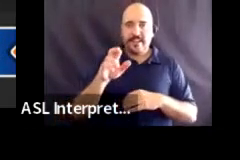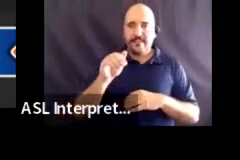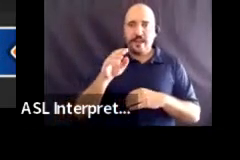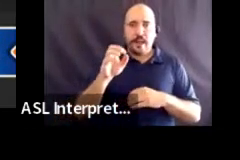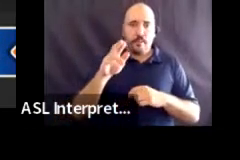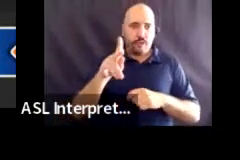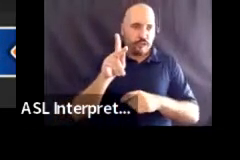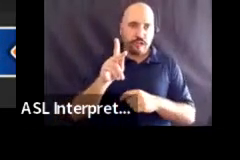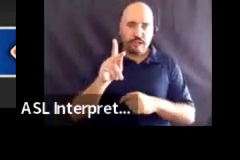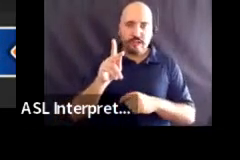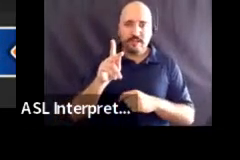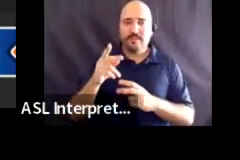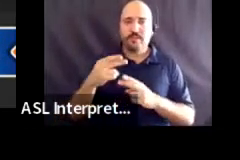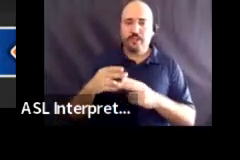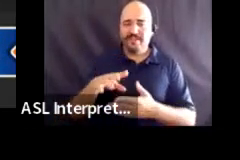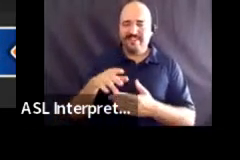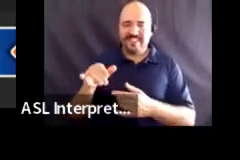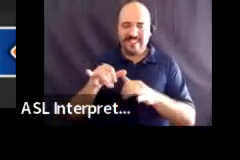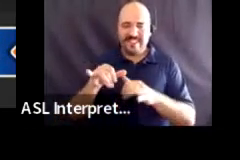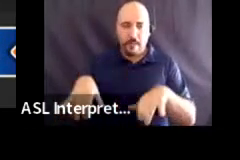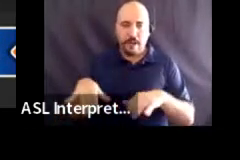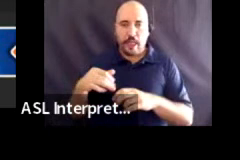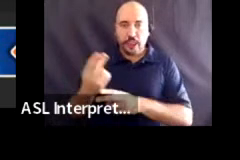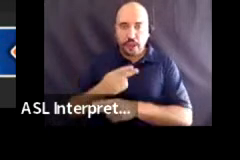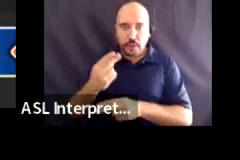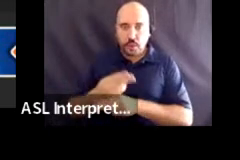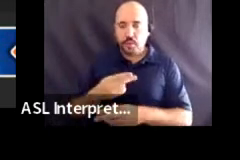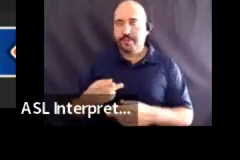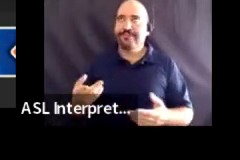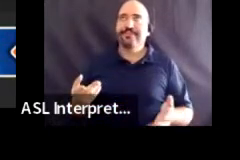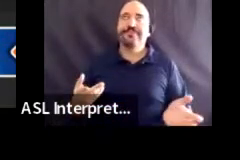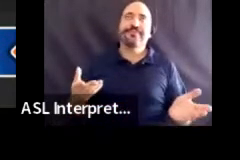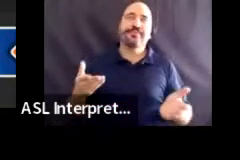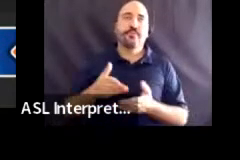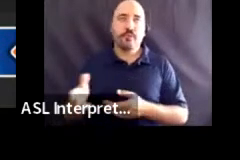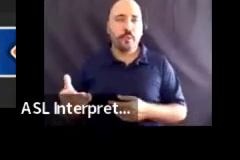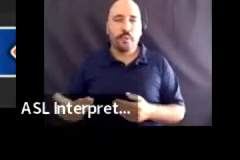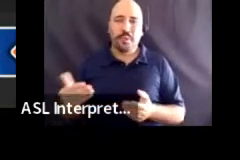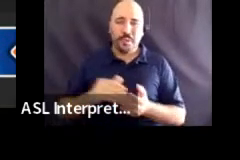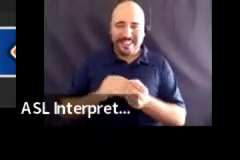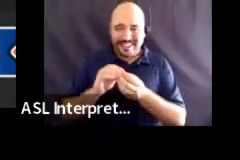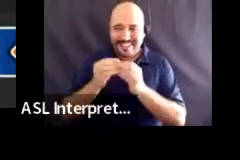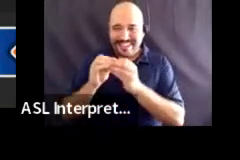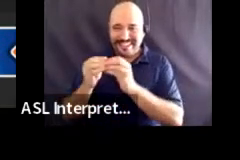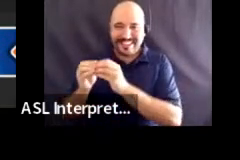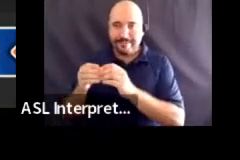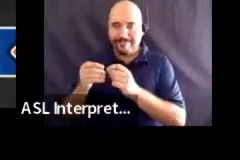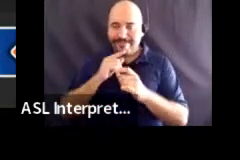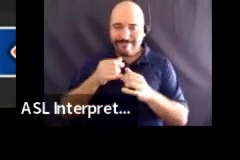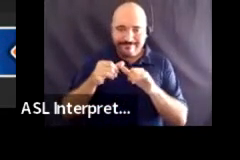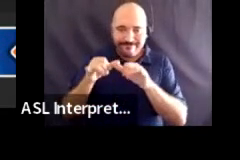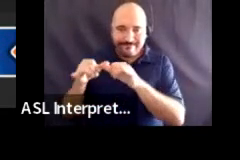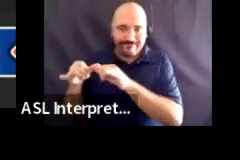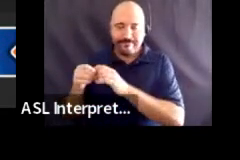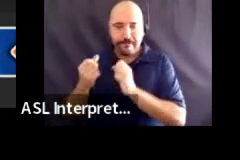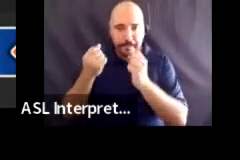used. They're going through a sort of a reworking of many things, but in